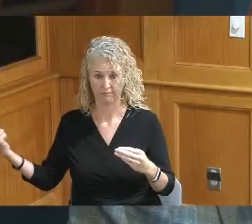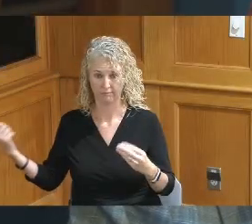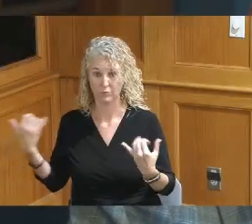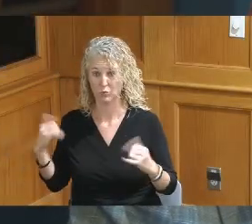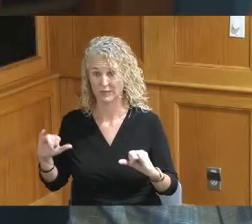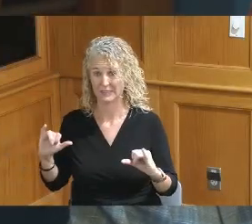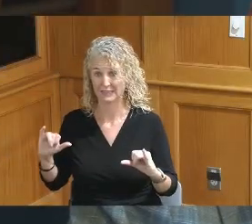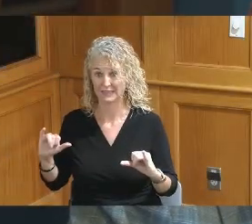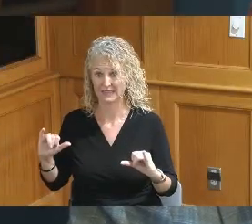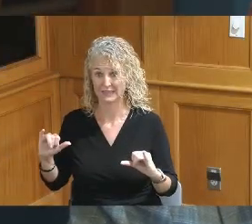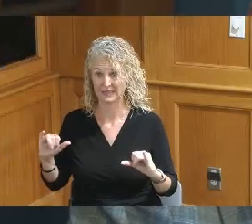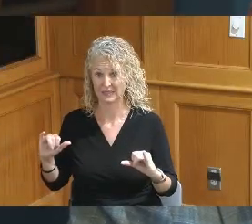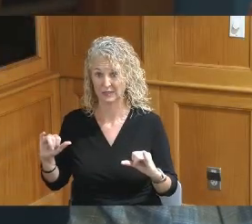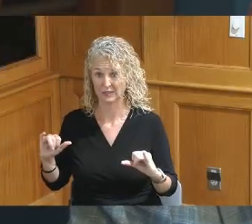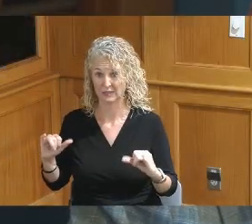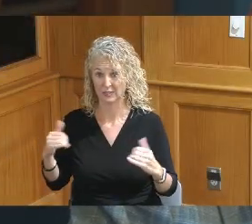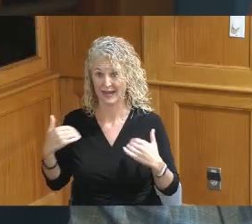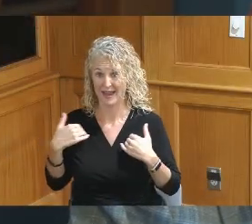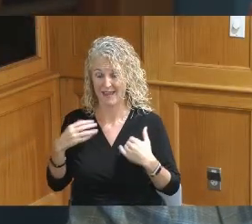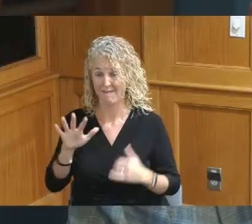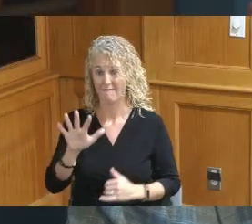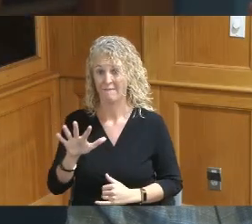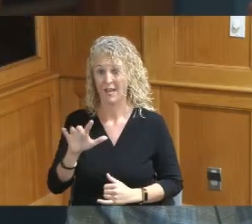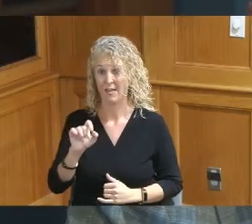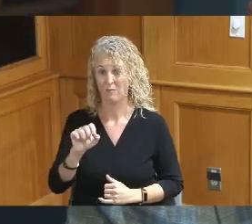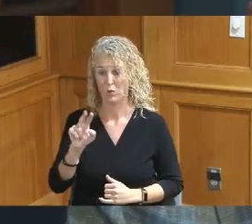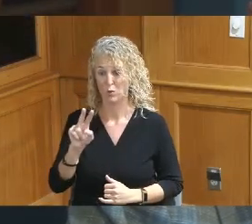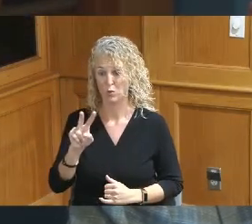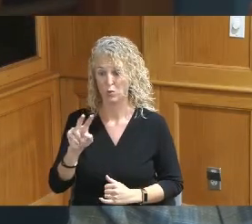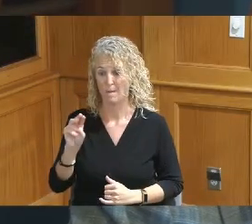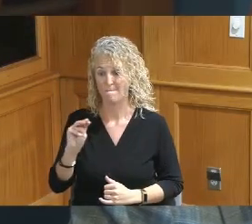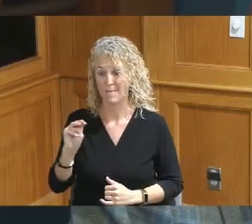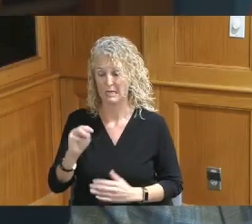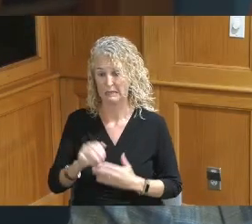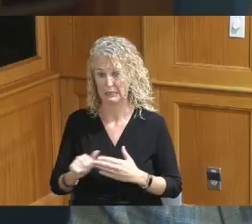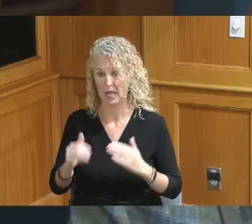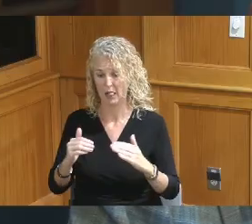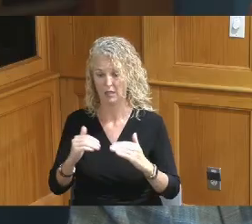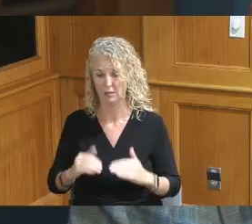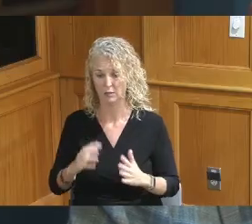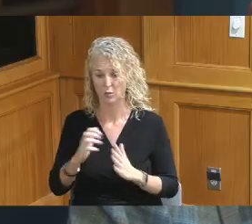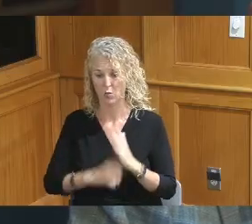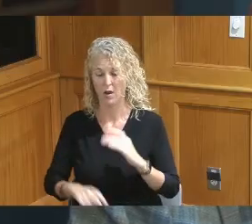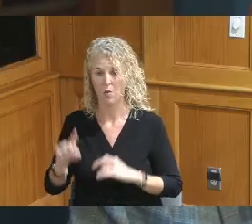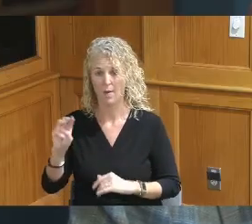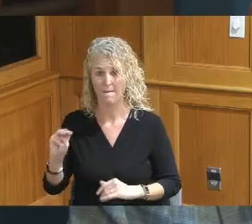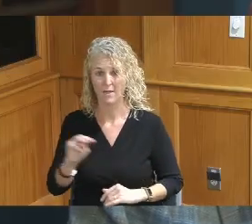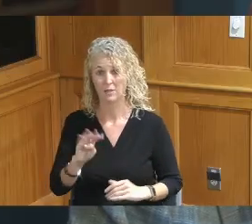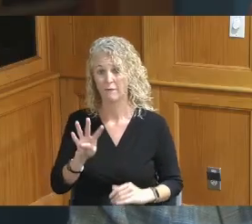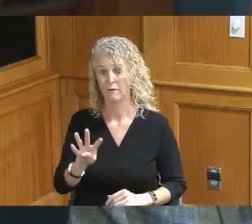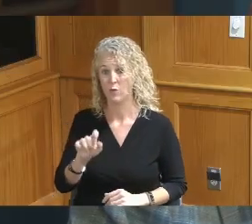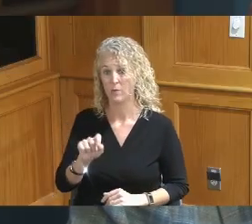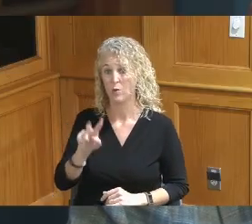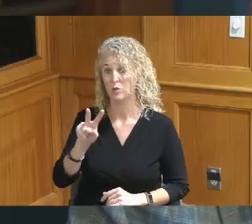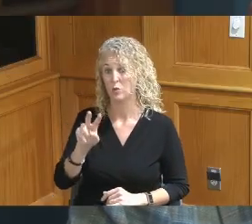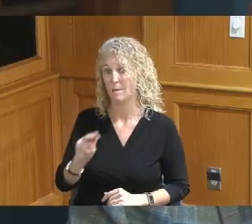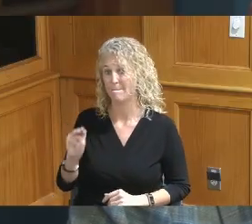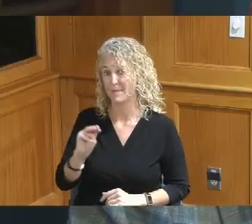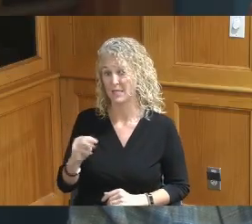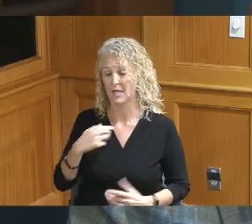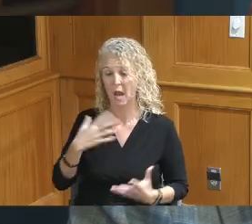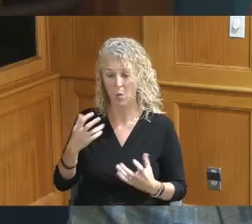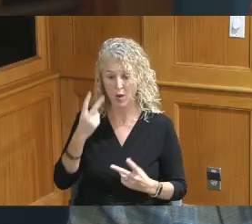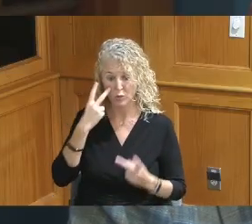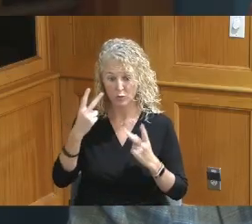You still, according to you, you have 5.2 remaining minus the 1 million. You got 4.2 million, and for me, I want